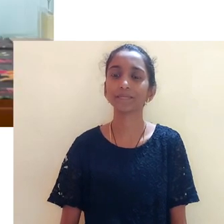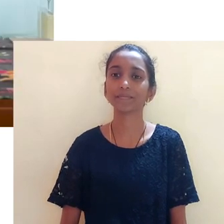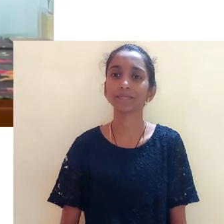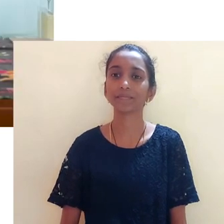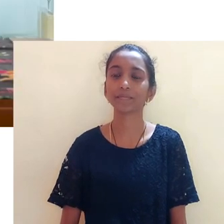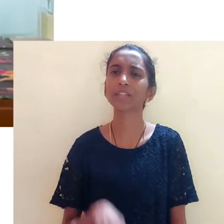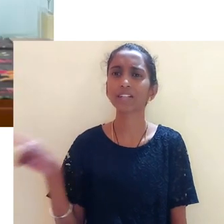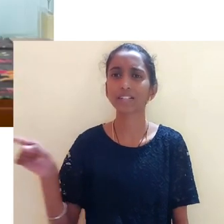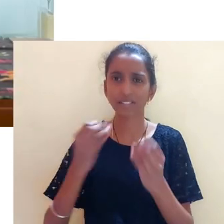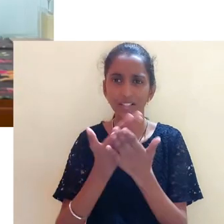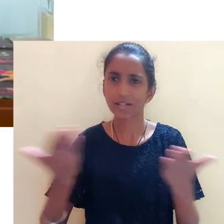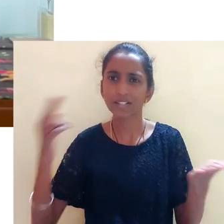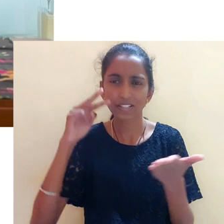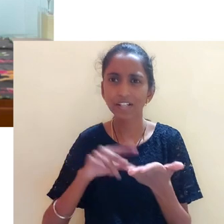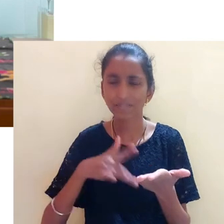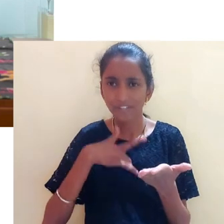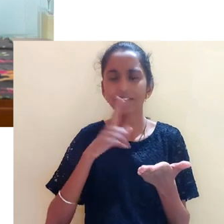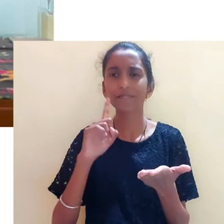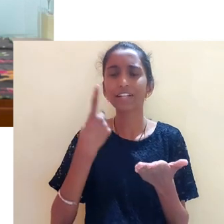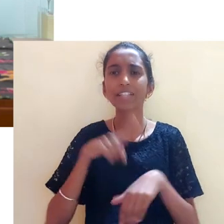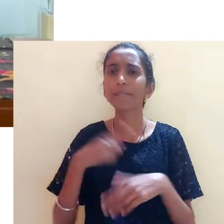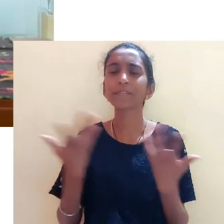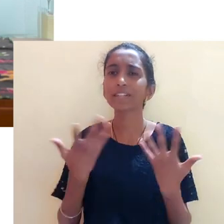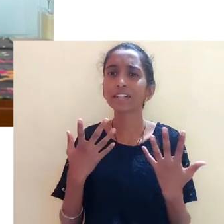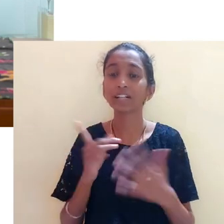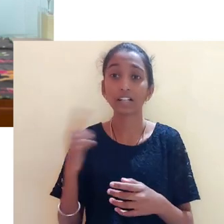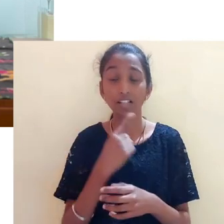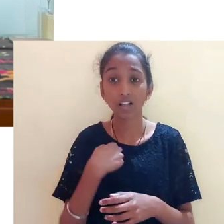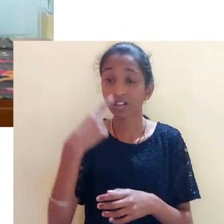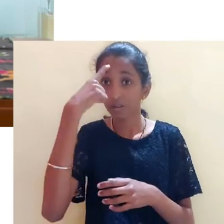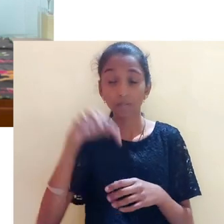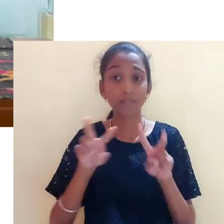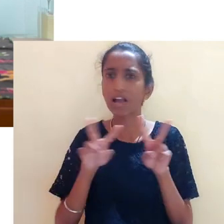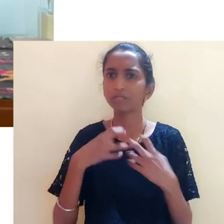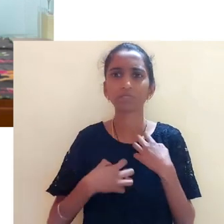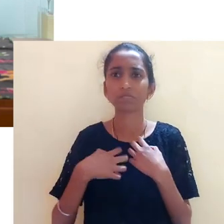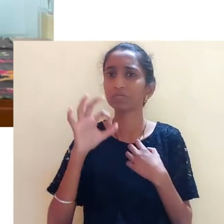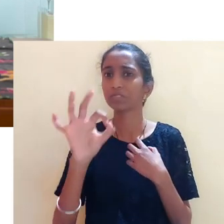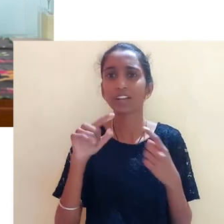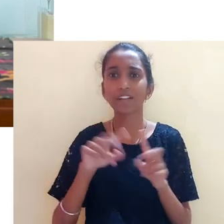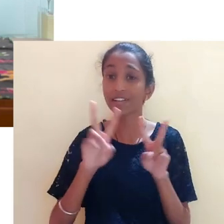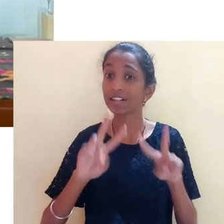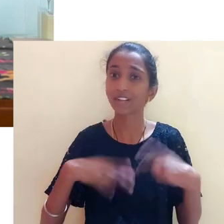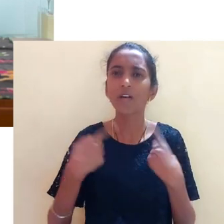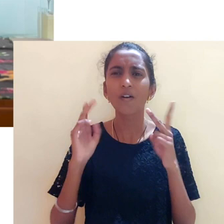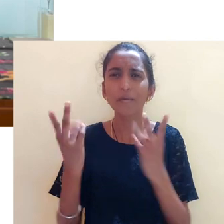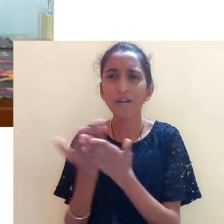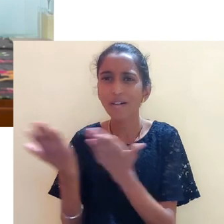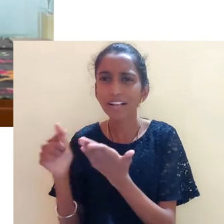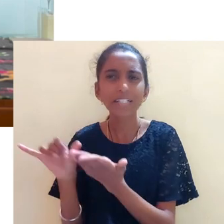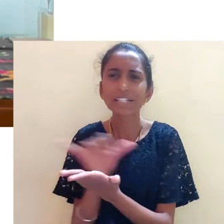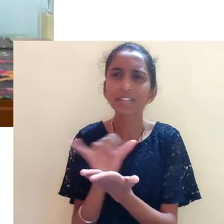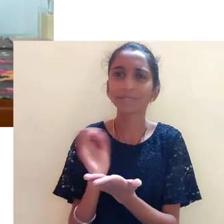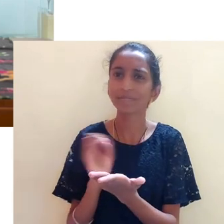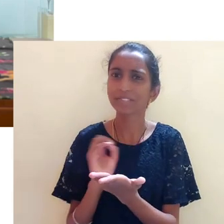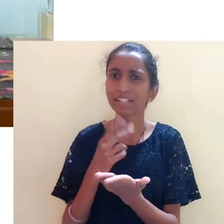What were your first impressions of this textile, Bairav? Well, I thought it was very interesting and very different from like the usual textiles that I've seen,